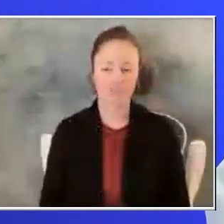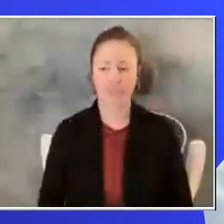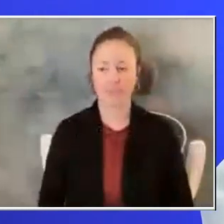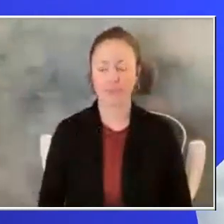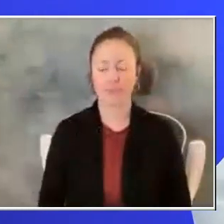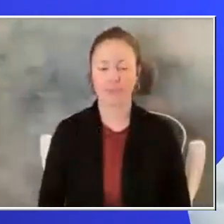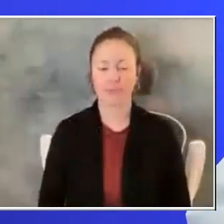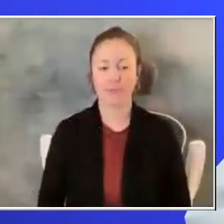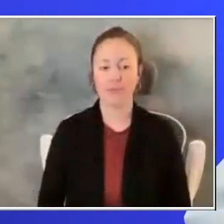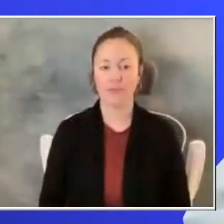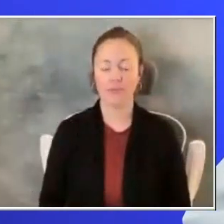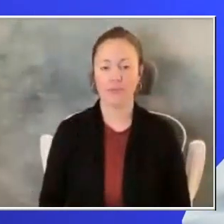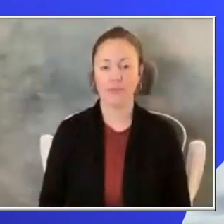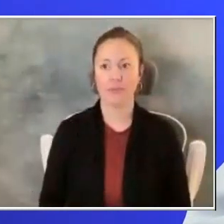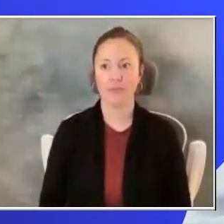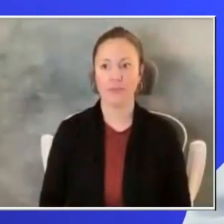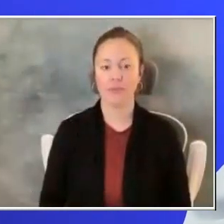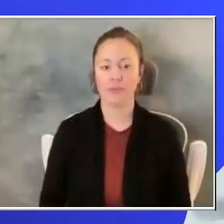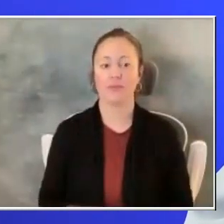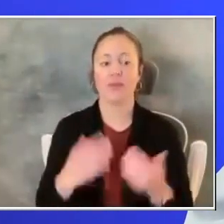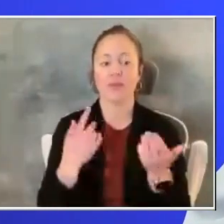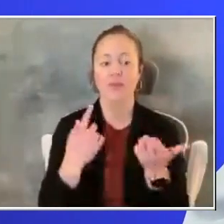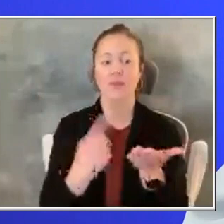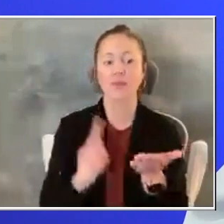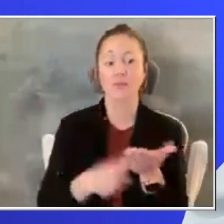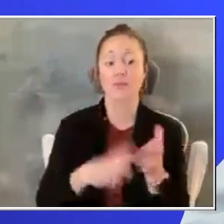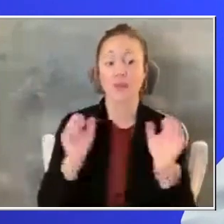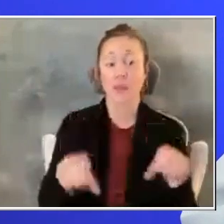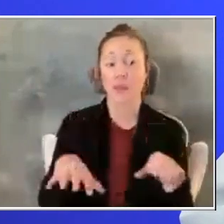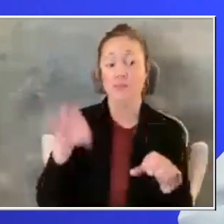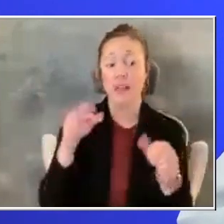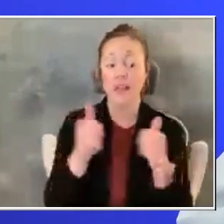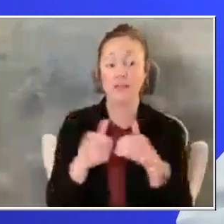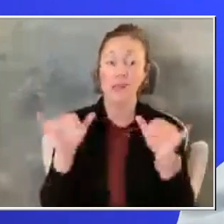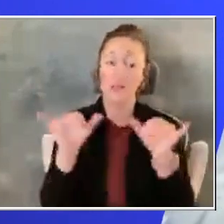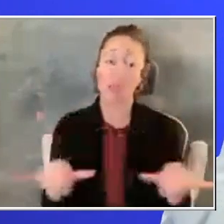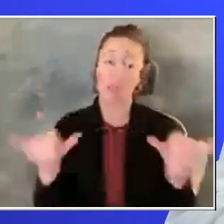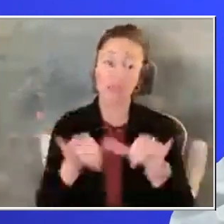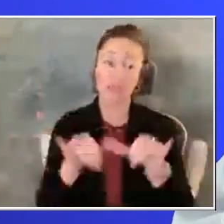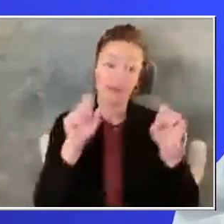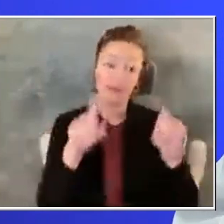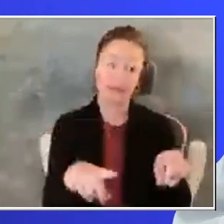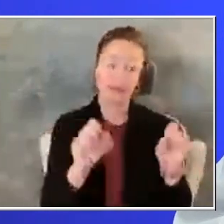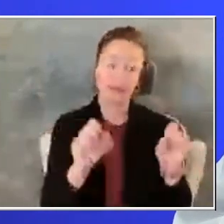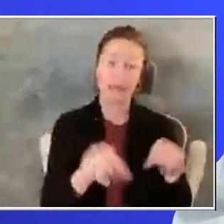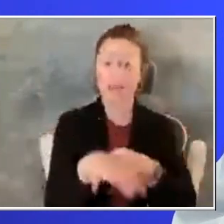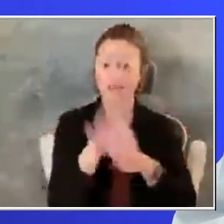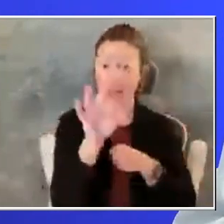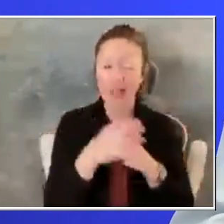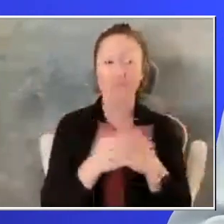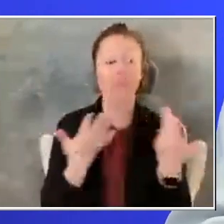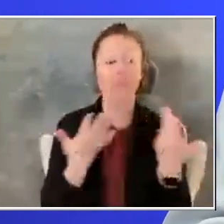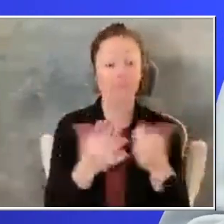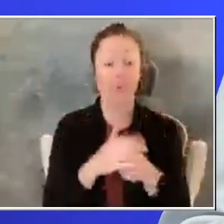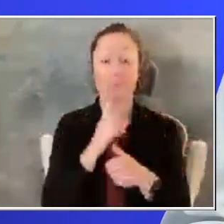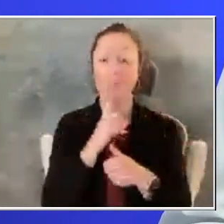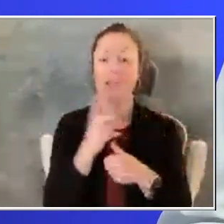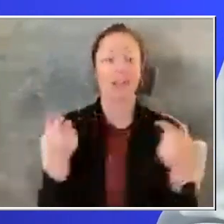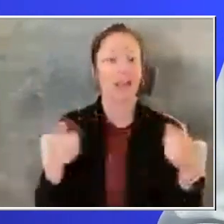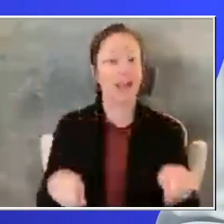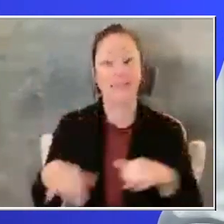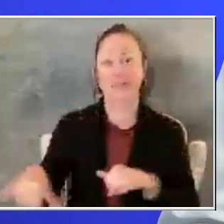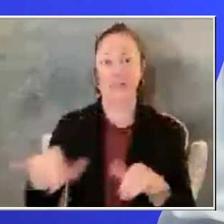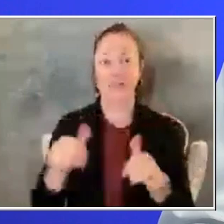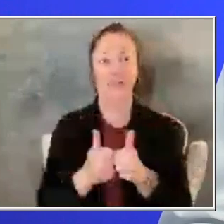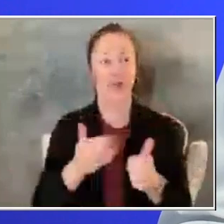osteoporosis, and we sometimes find it by doing routine testing and preventative health, and other times, and this is what happens most commonly in my practice, we find it after